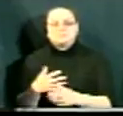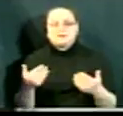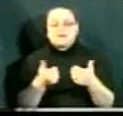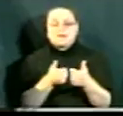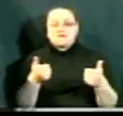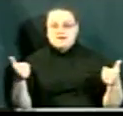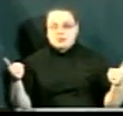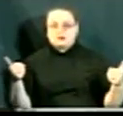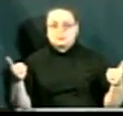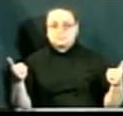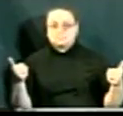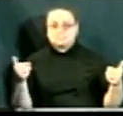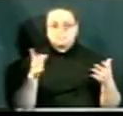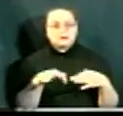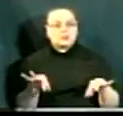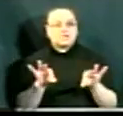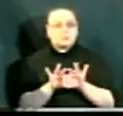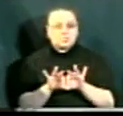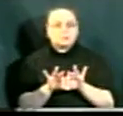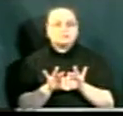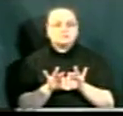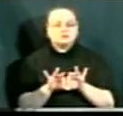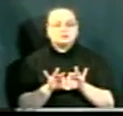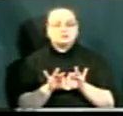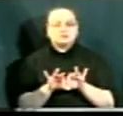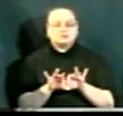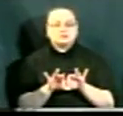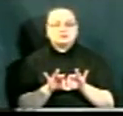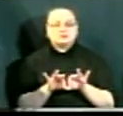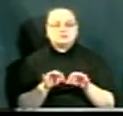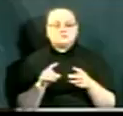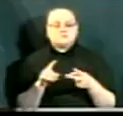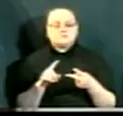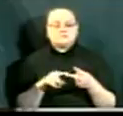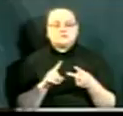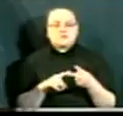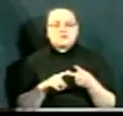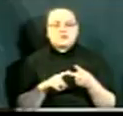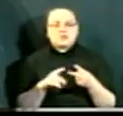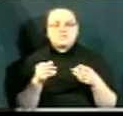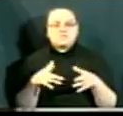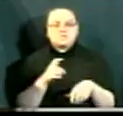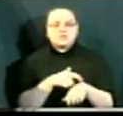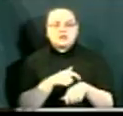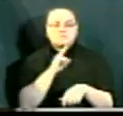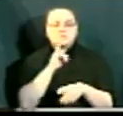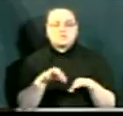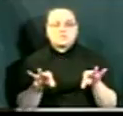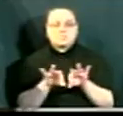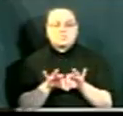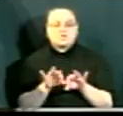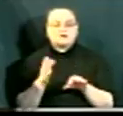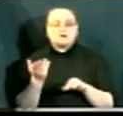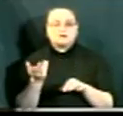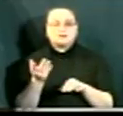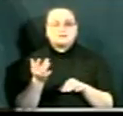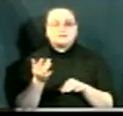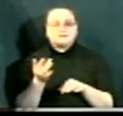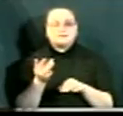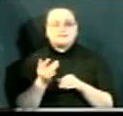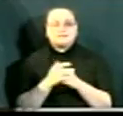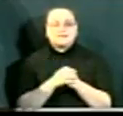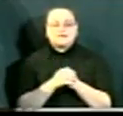segregation, it's important, and then waste of time, it's very important too. It's